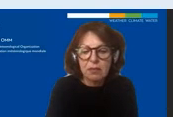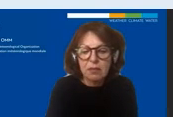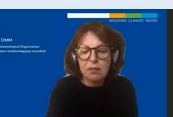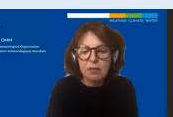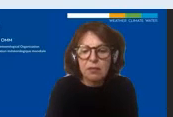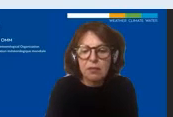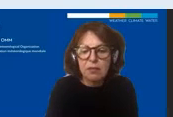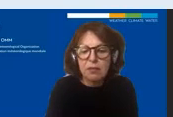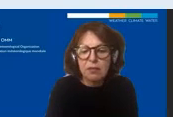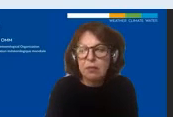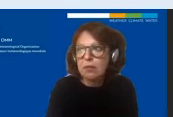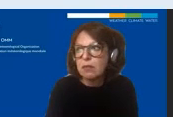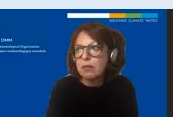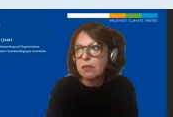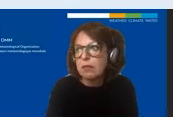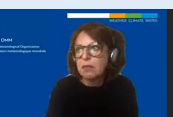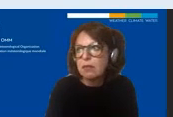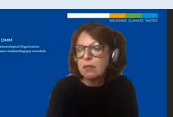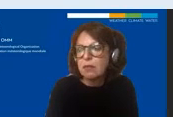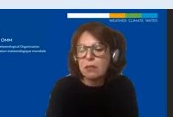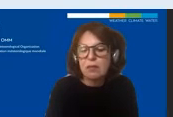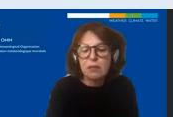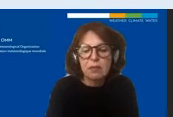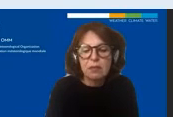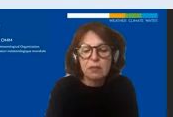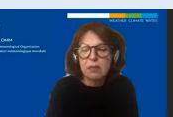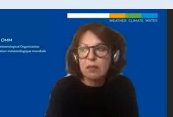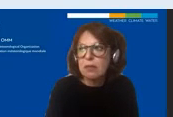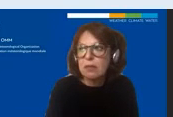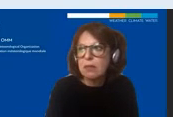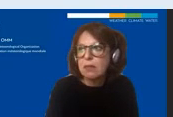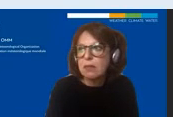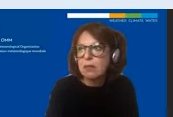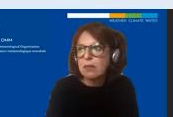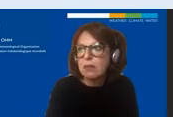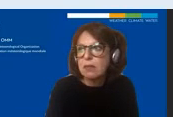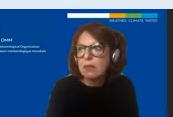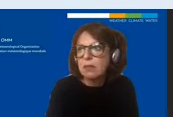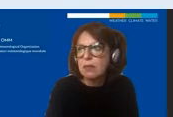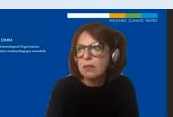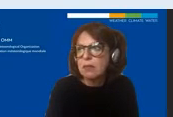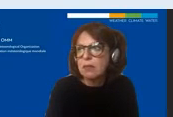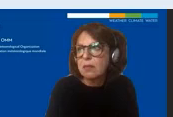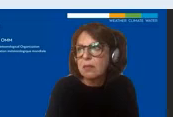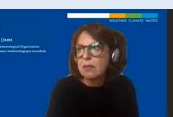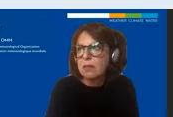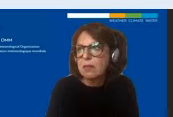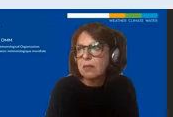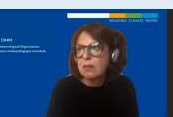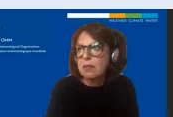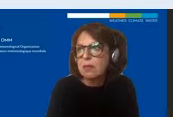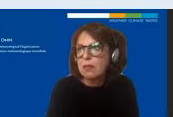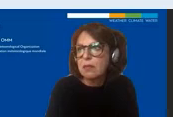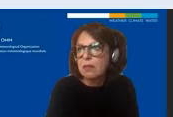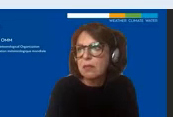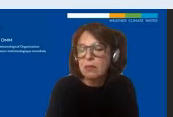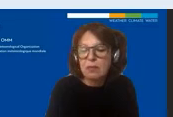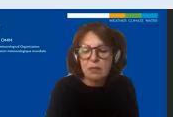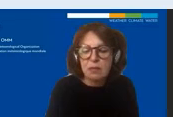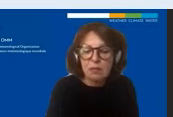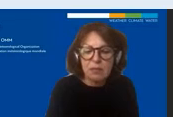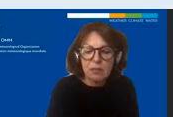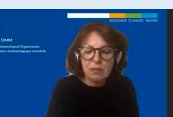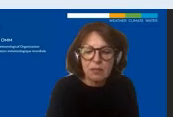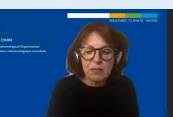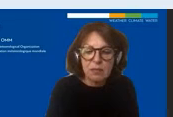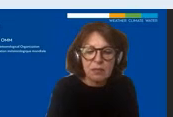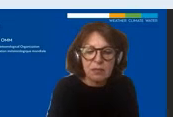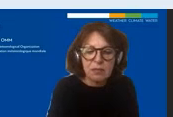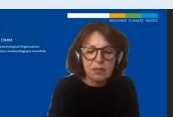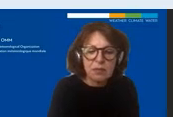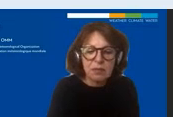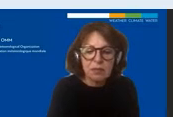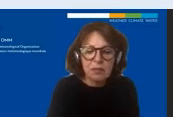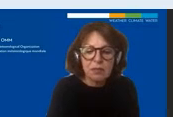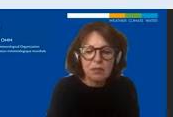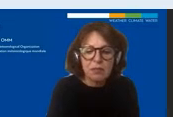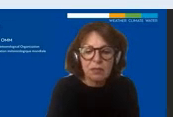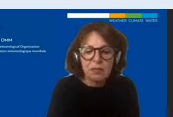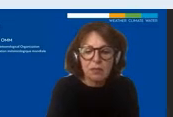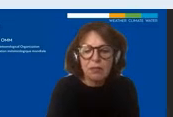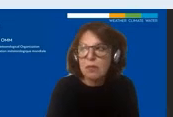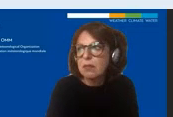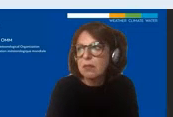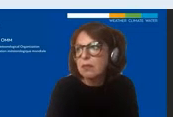We are relying on the Meteosat second generation, and this assists us a lot in